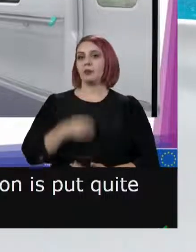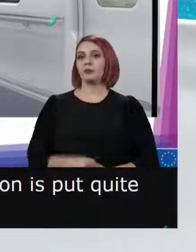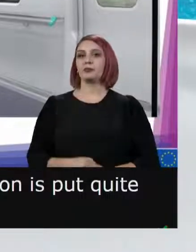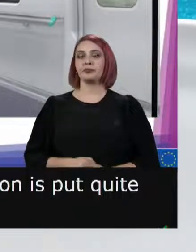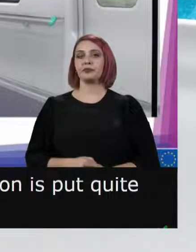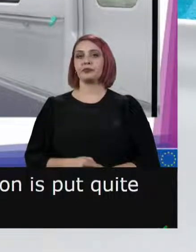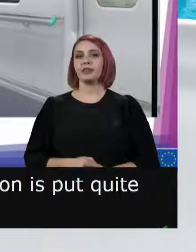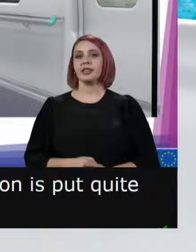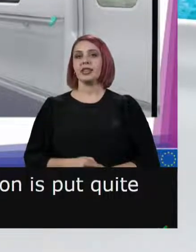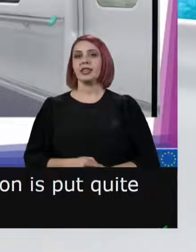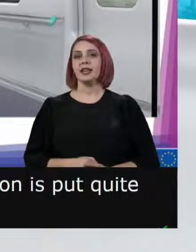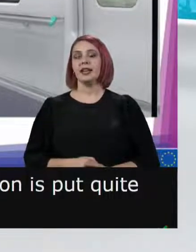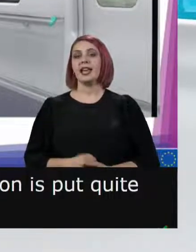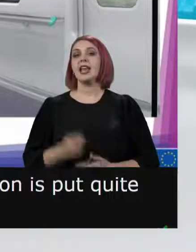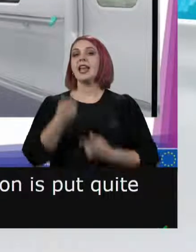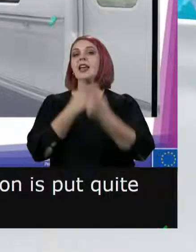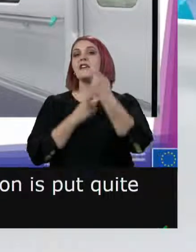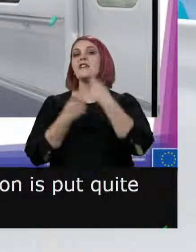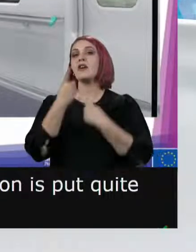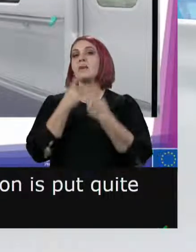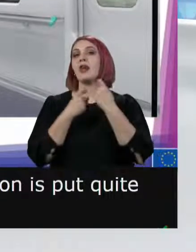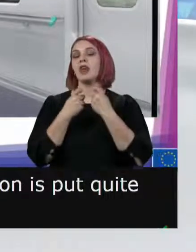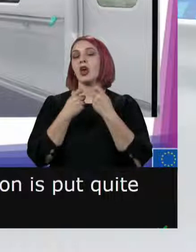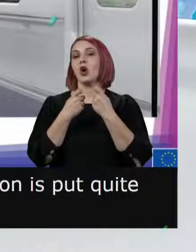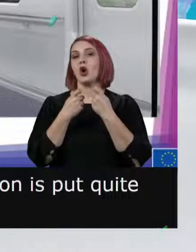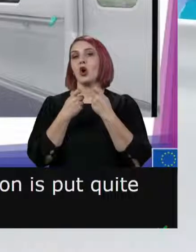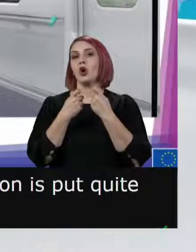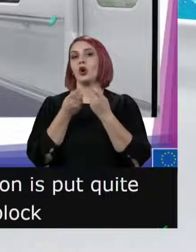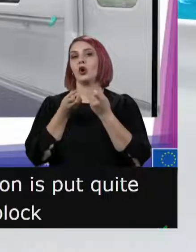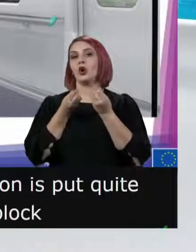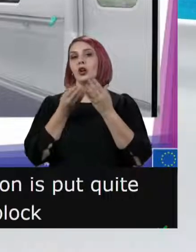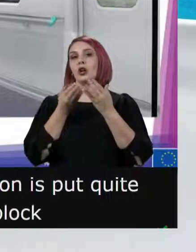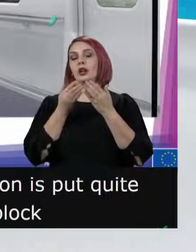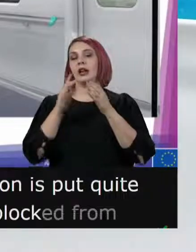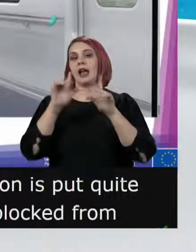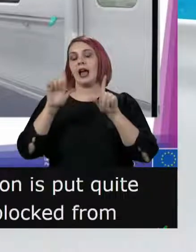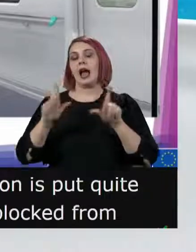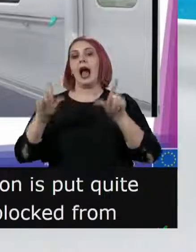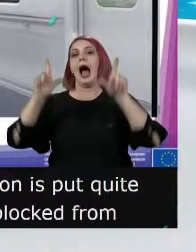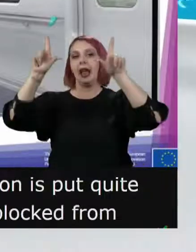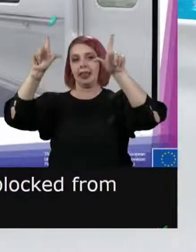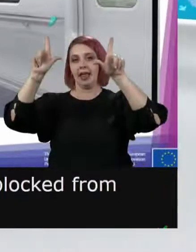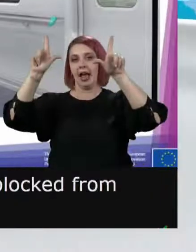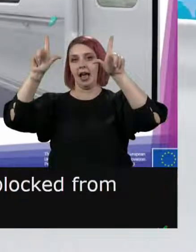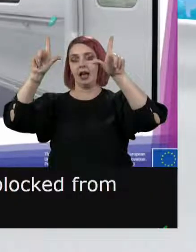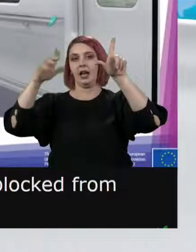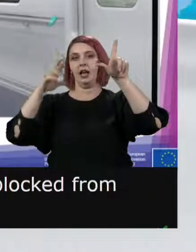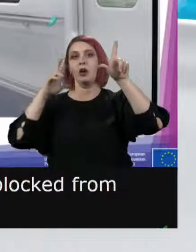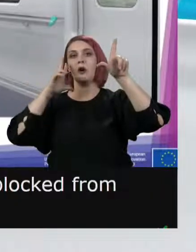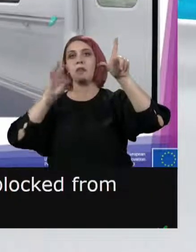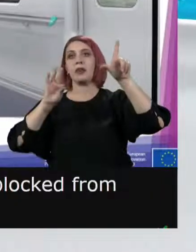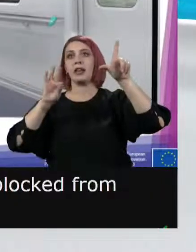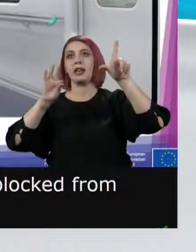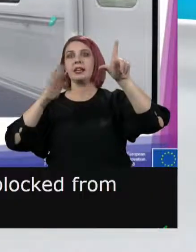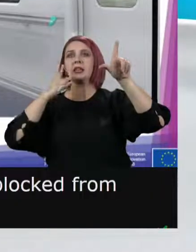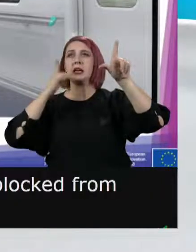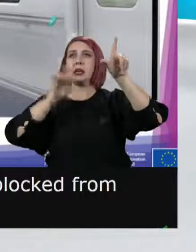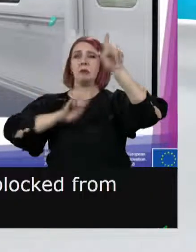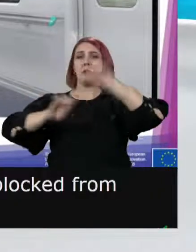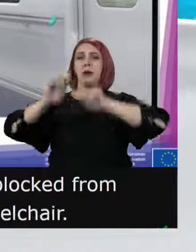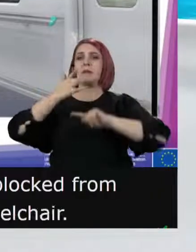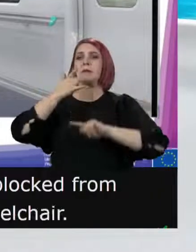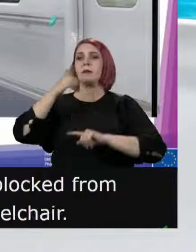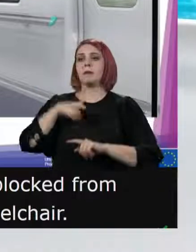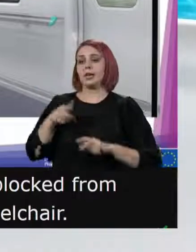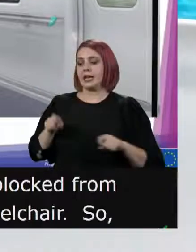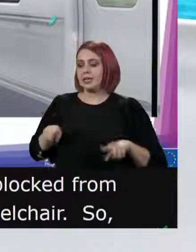which can sometimes get blocked from view if you're viewing it from the height of a wheelchair. So spoken information was really